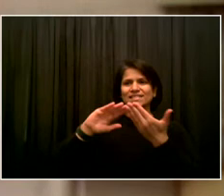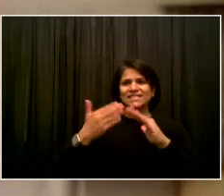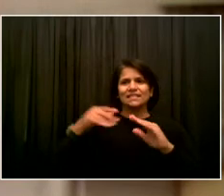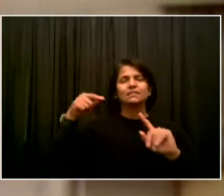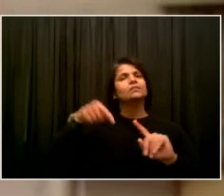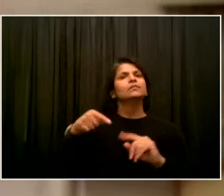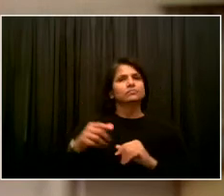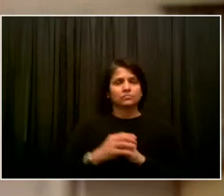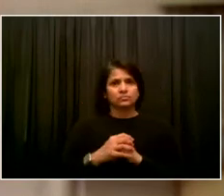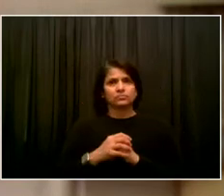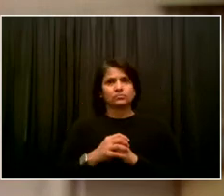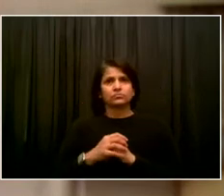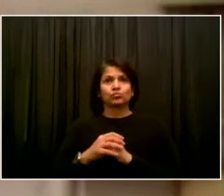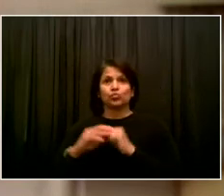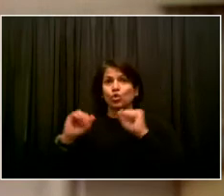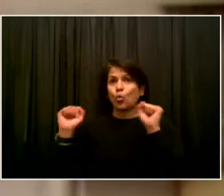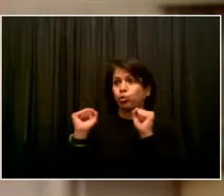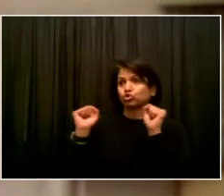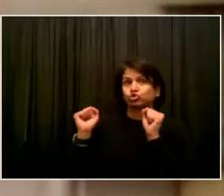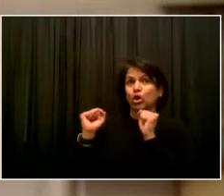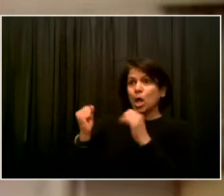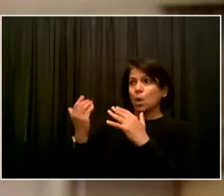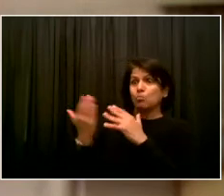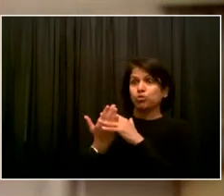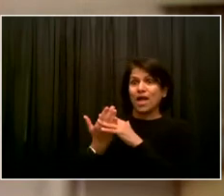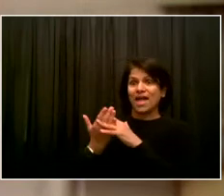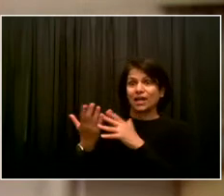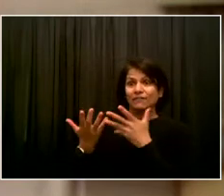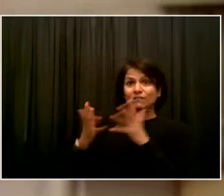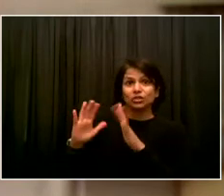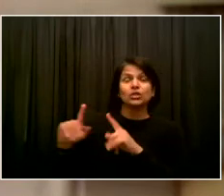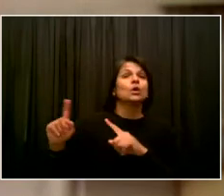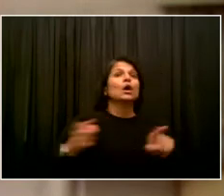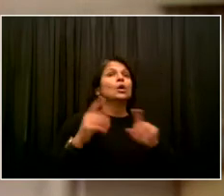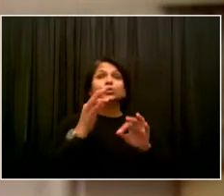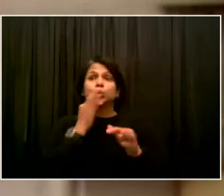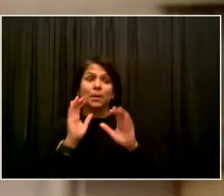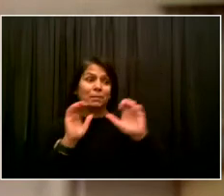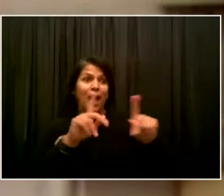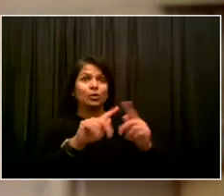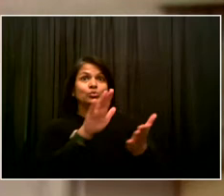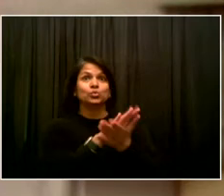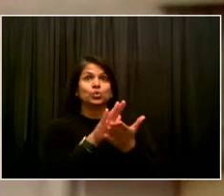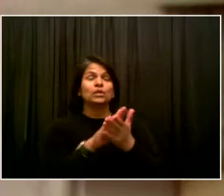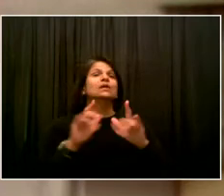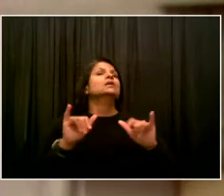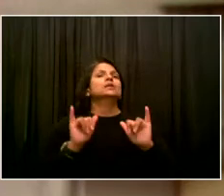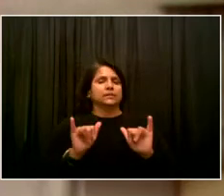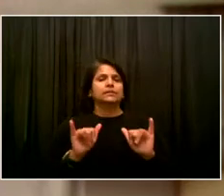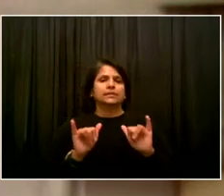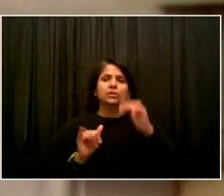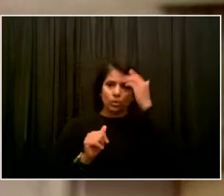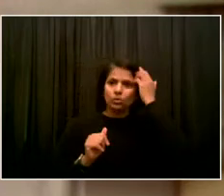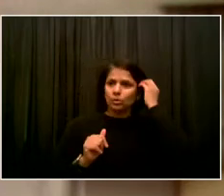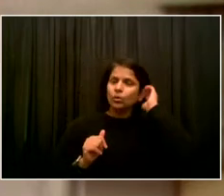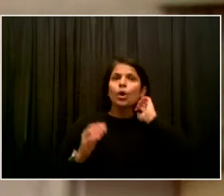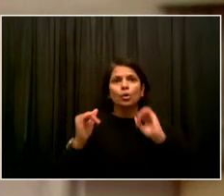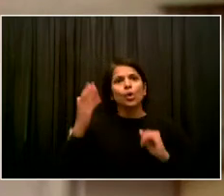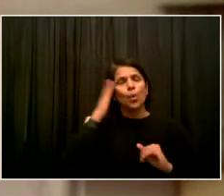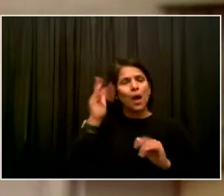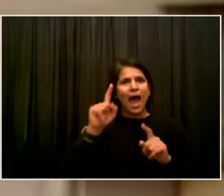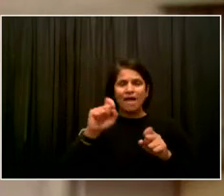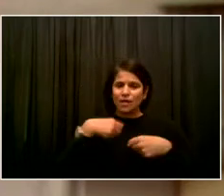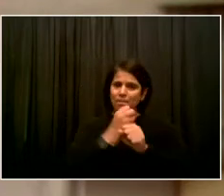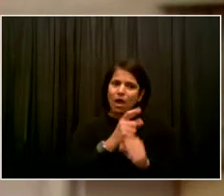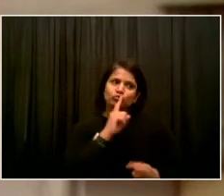public interest. We saw the failed experiment despite the very best efforts of incredibly hardworking, passionate teachers who